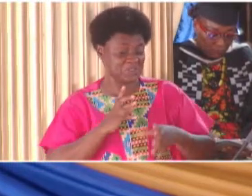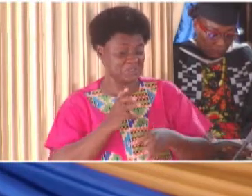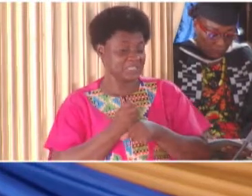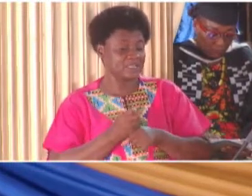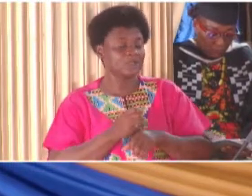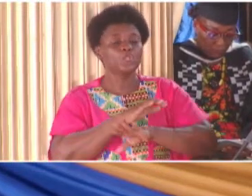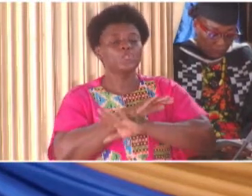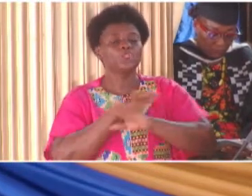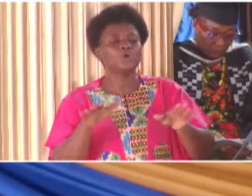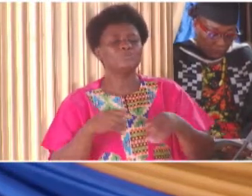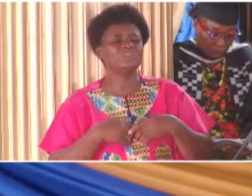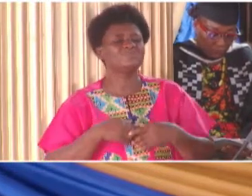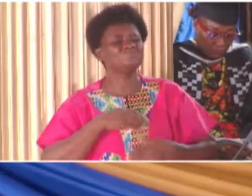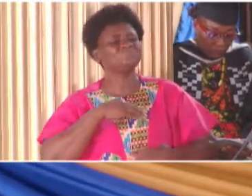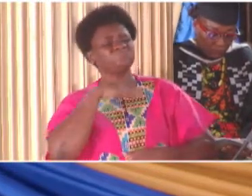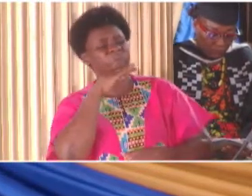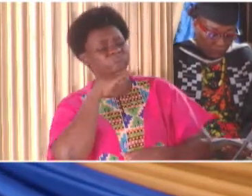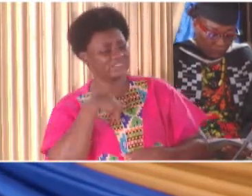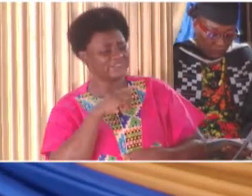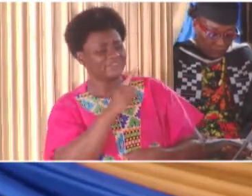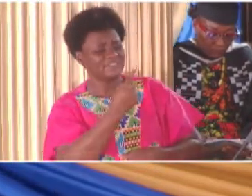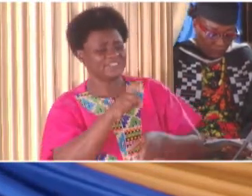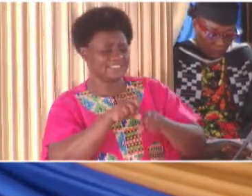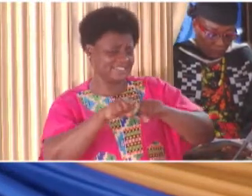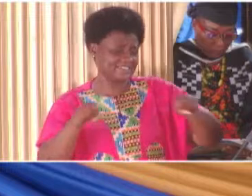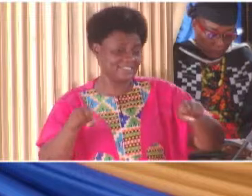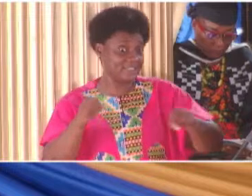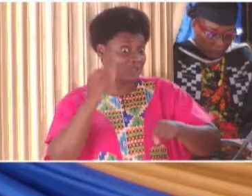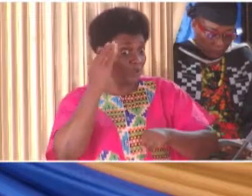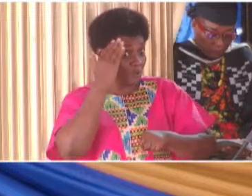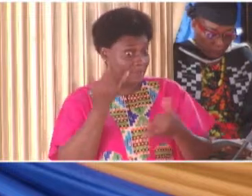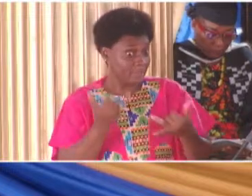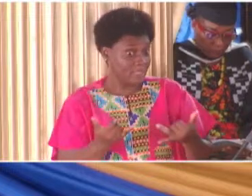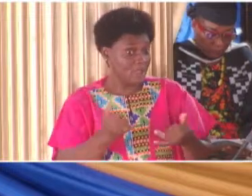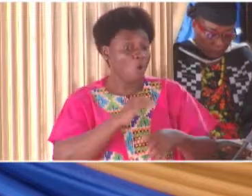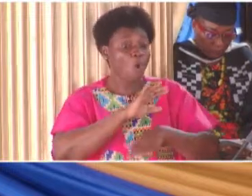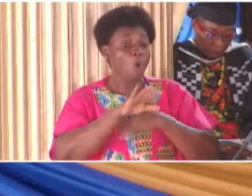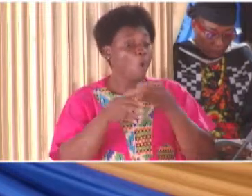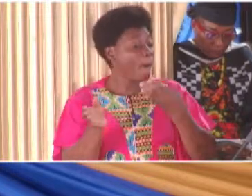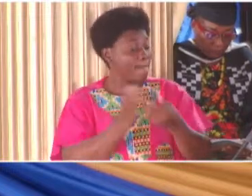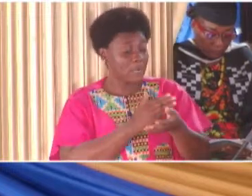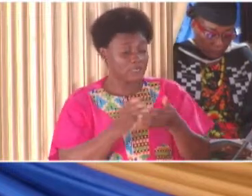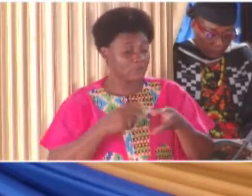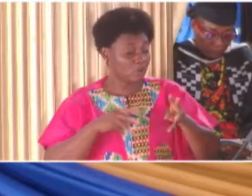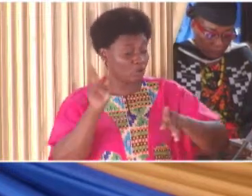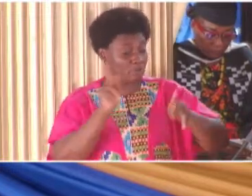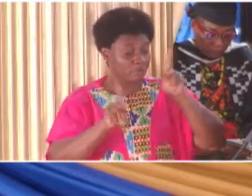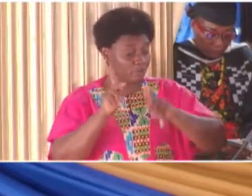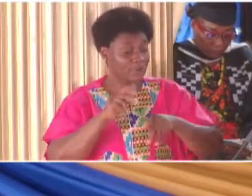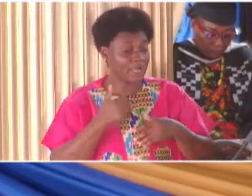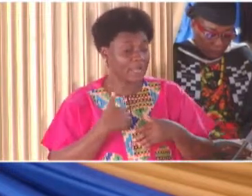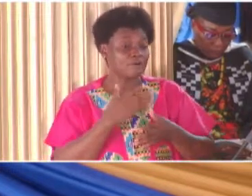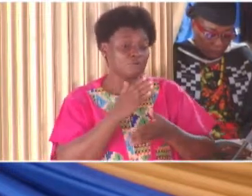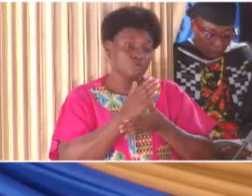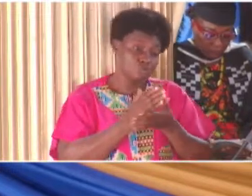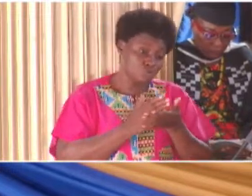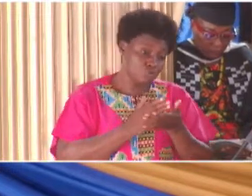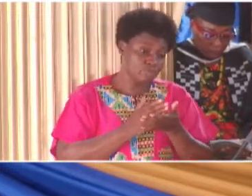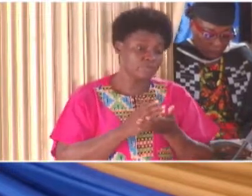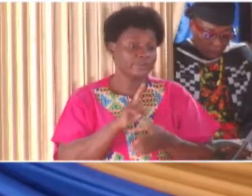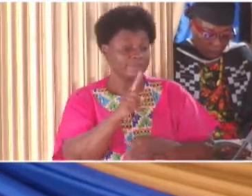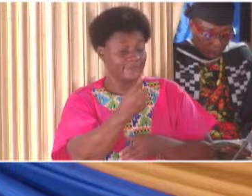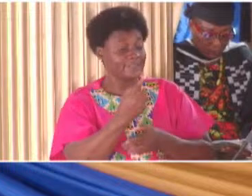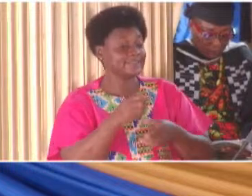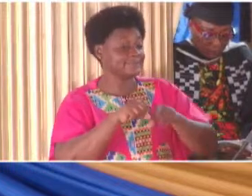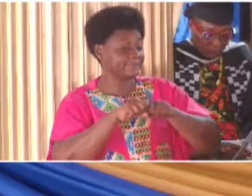be complacent with just first degree, because now all manner of people have some of your first